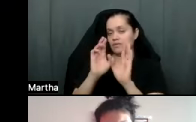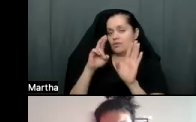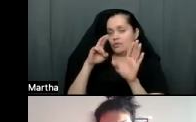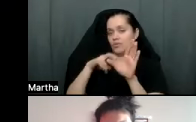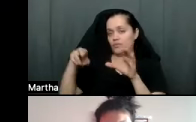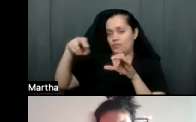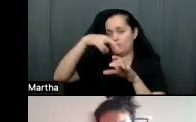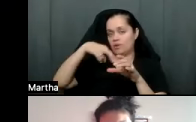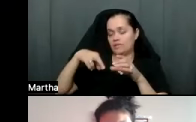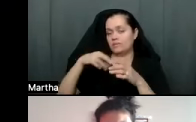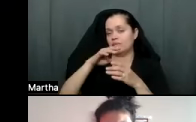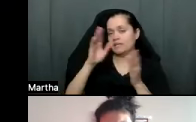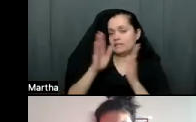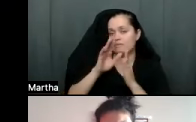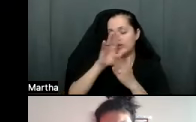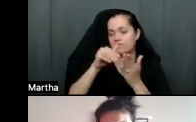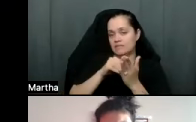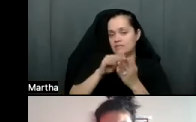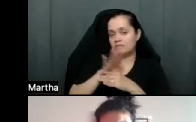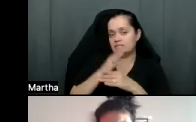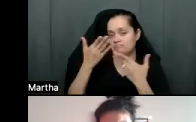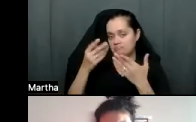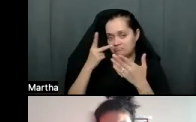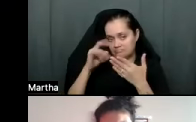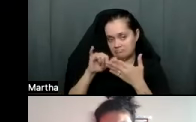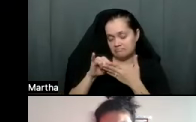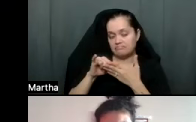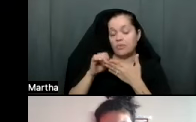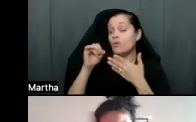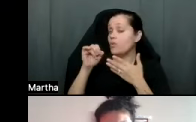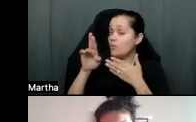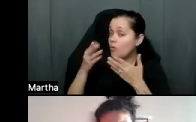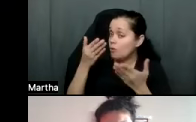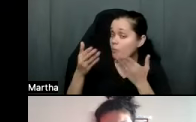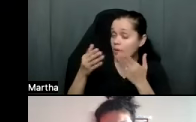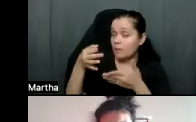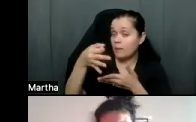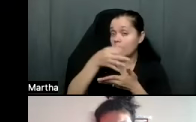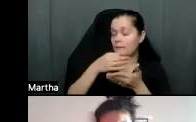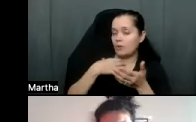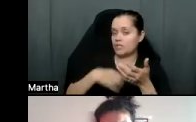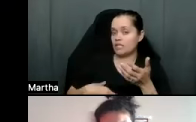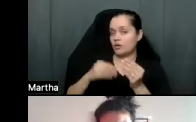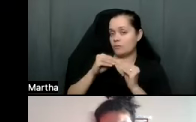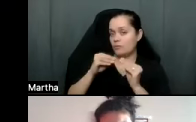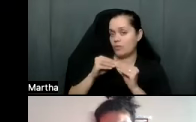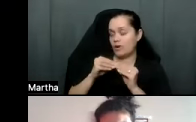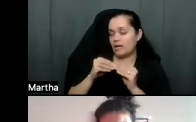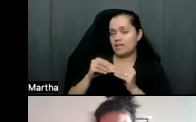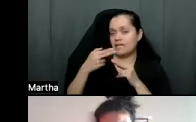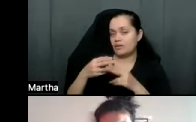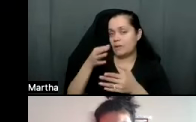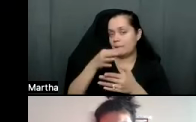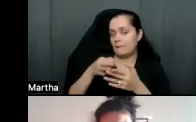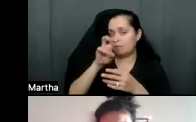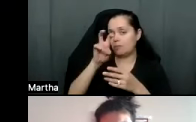would be the miniature central business districts. Or maybe he was even hungrier and he calls it the